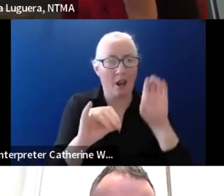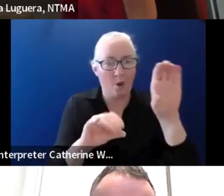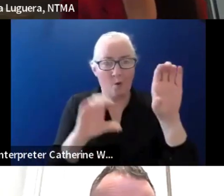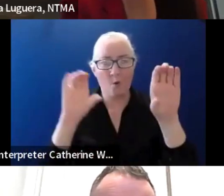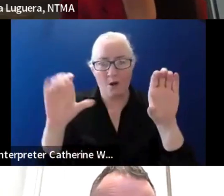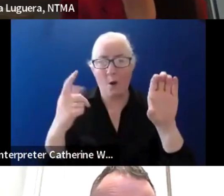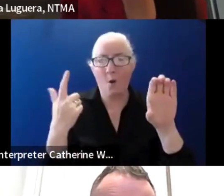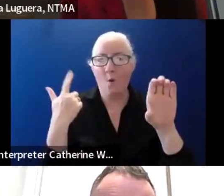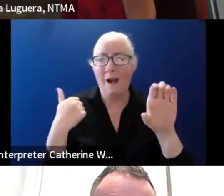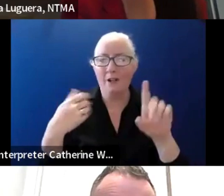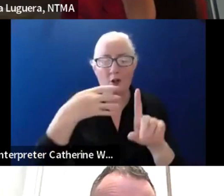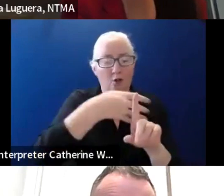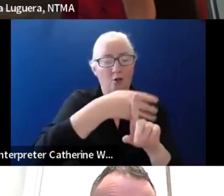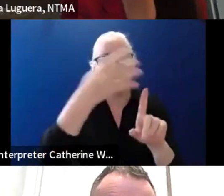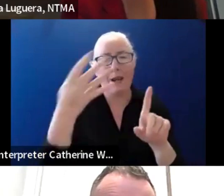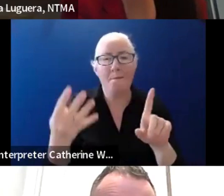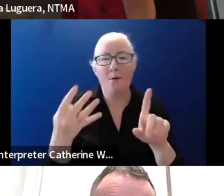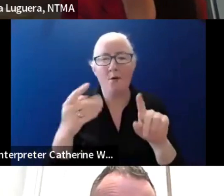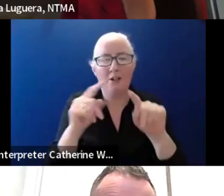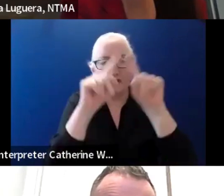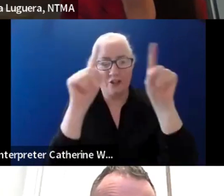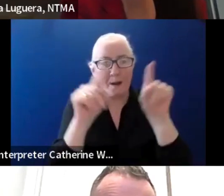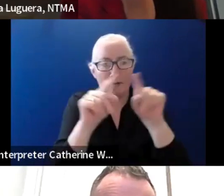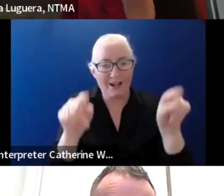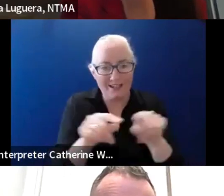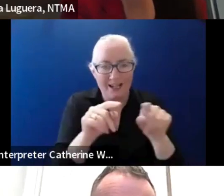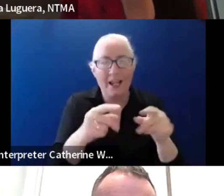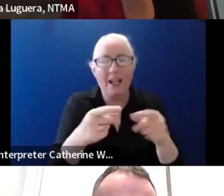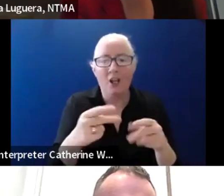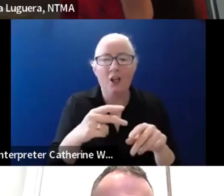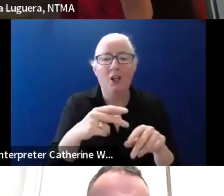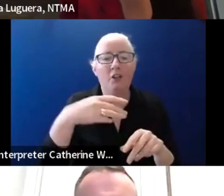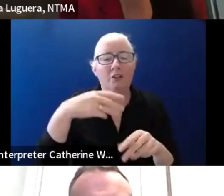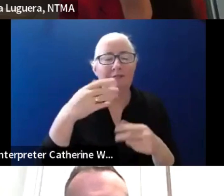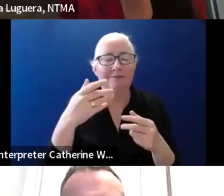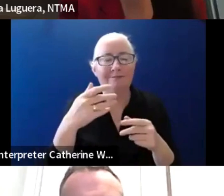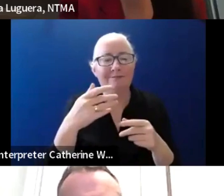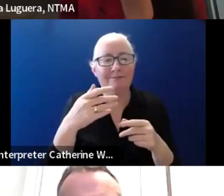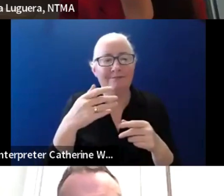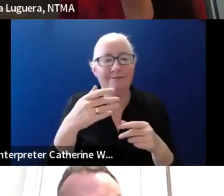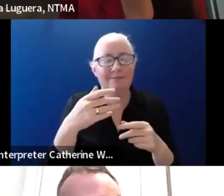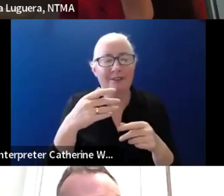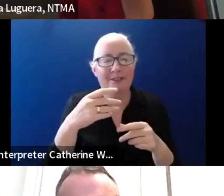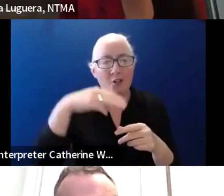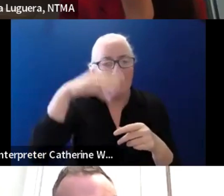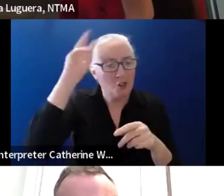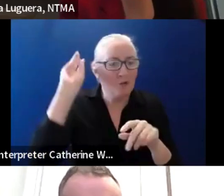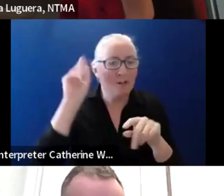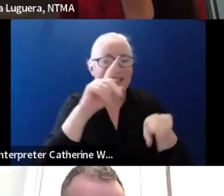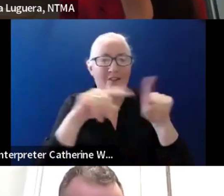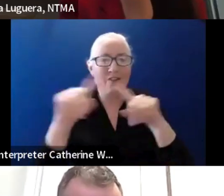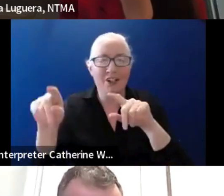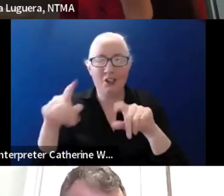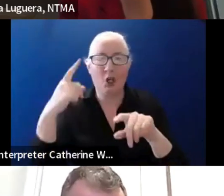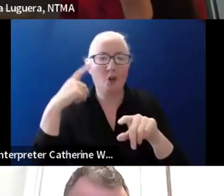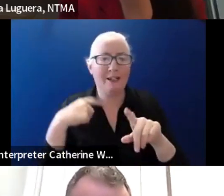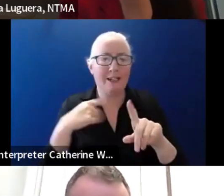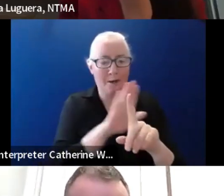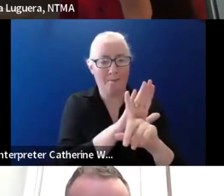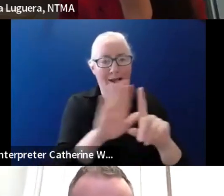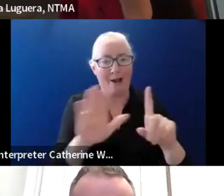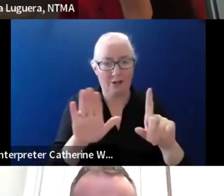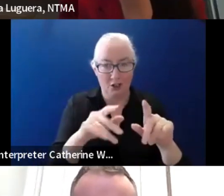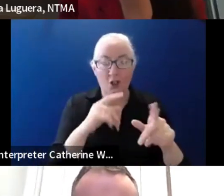white with a rainbow coloured shamrock outline and the word neurodiversity on a green background. So